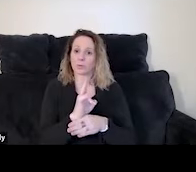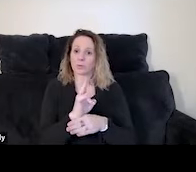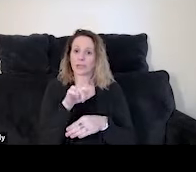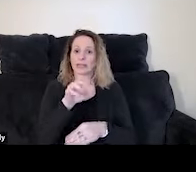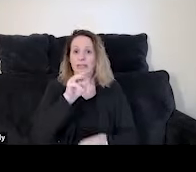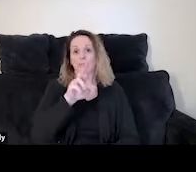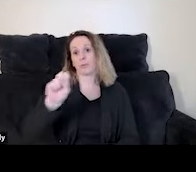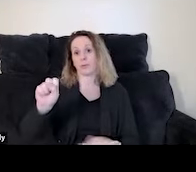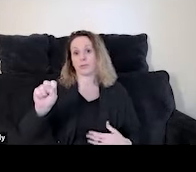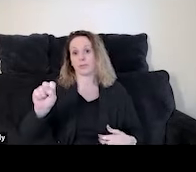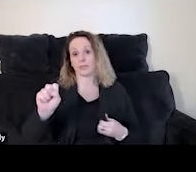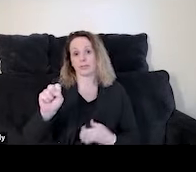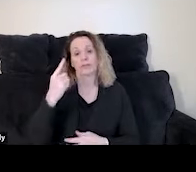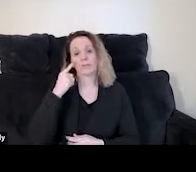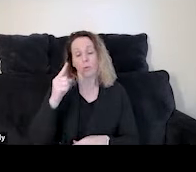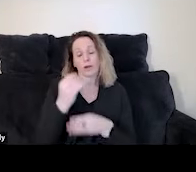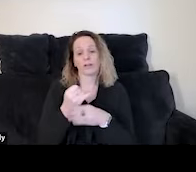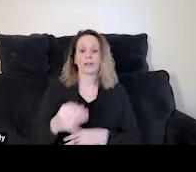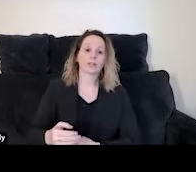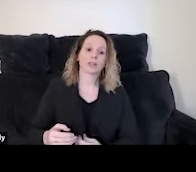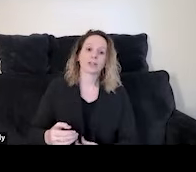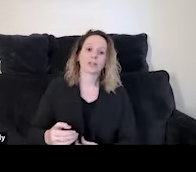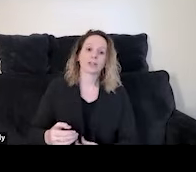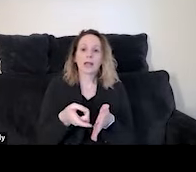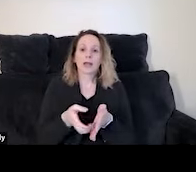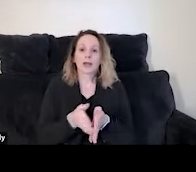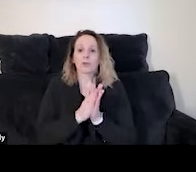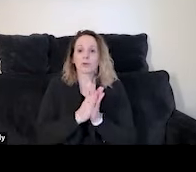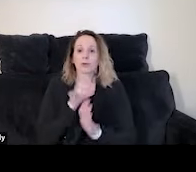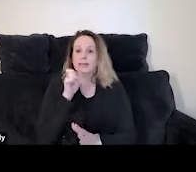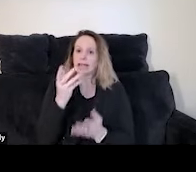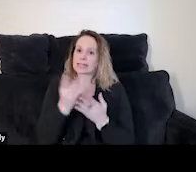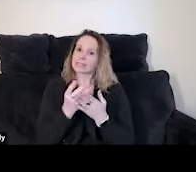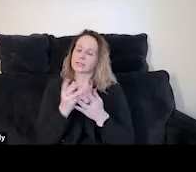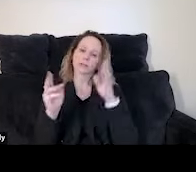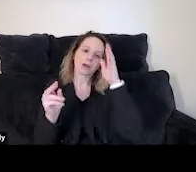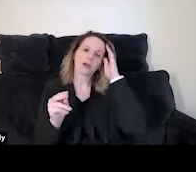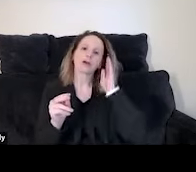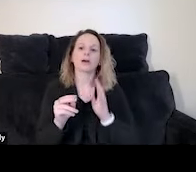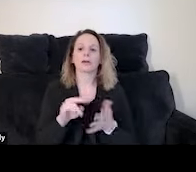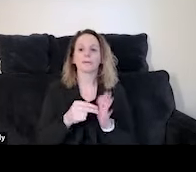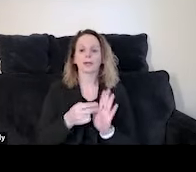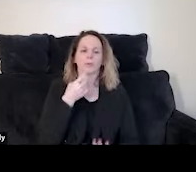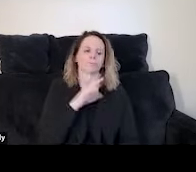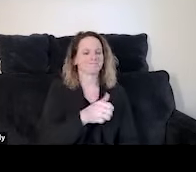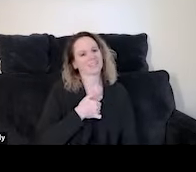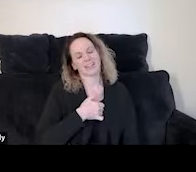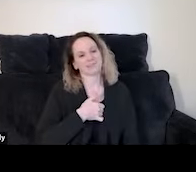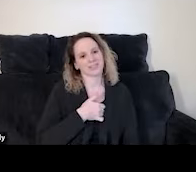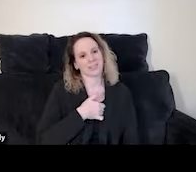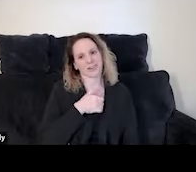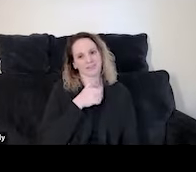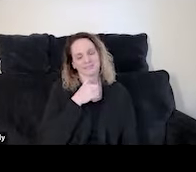mobile as an upfront intervention. That the requests are not screened out. In other words, we're not saying, I'm sorry, you don't really